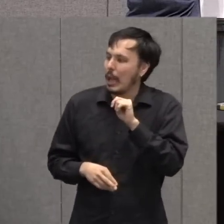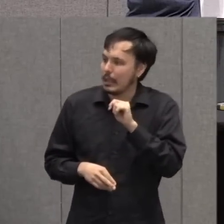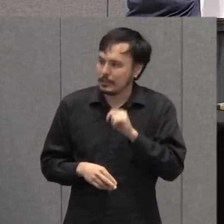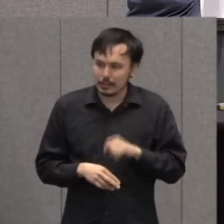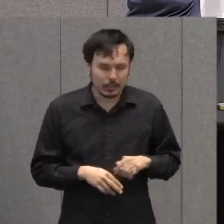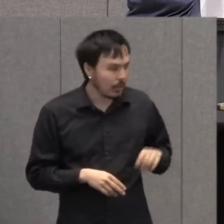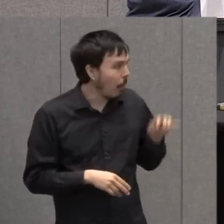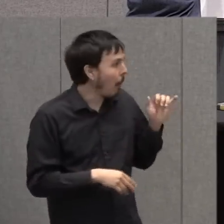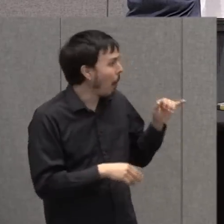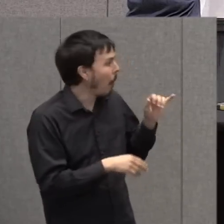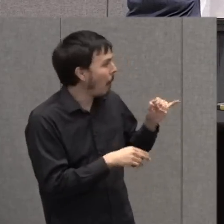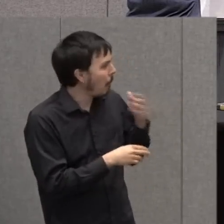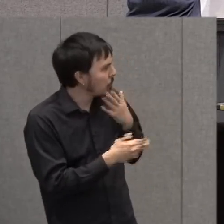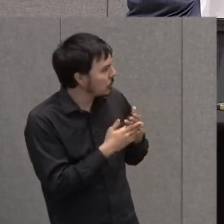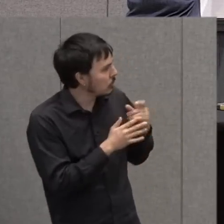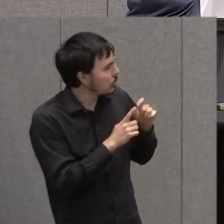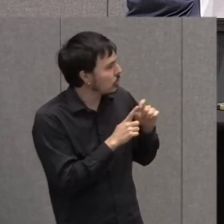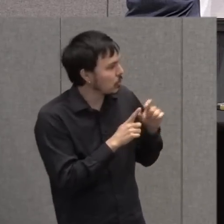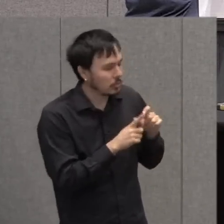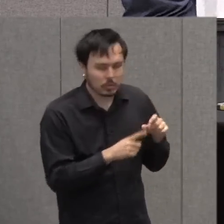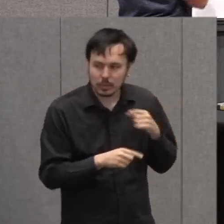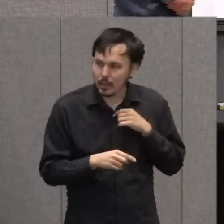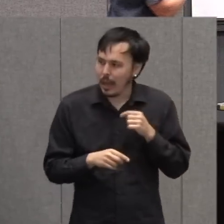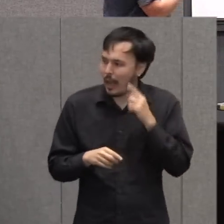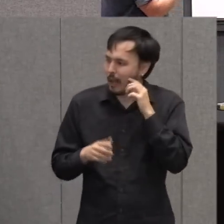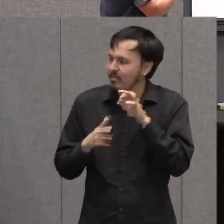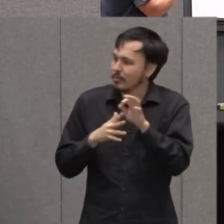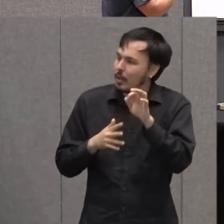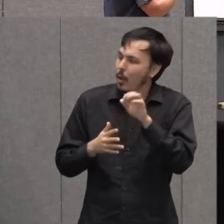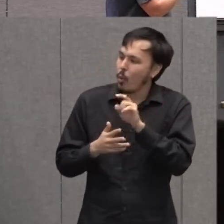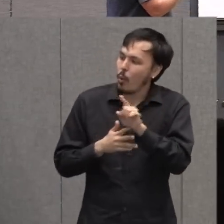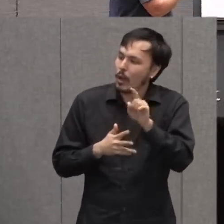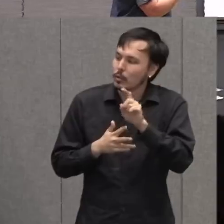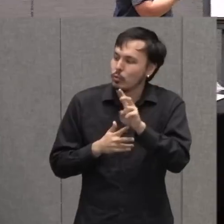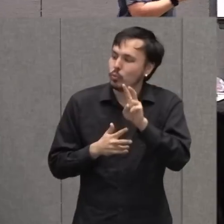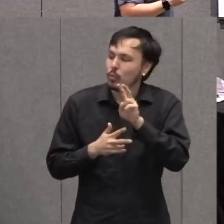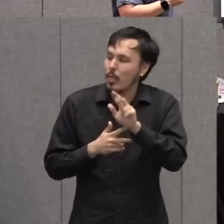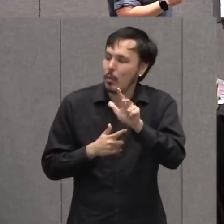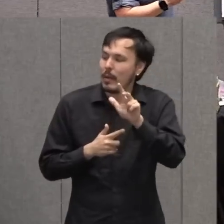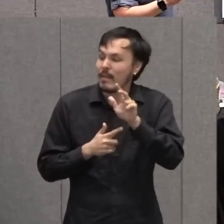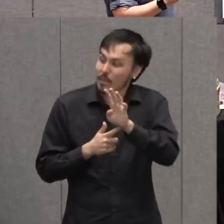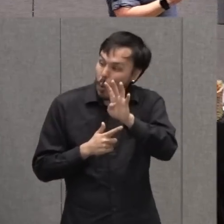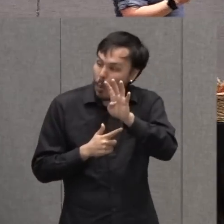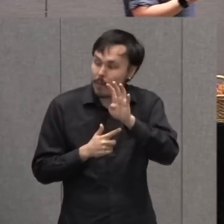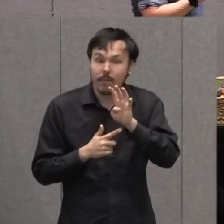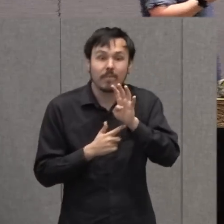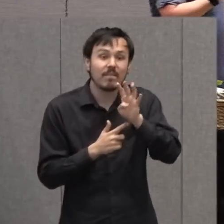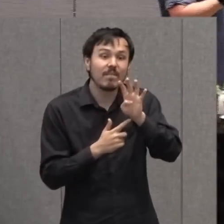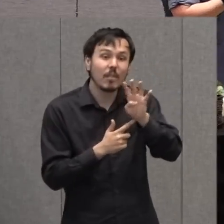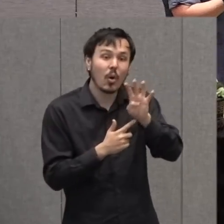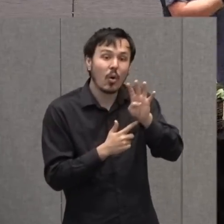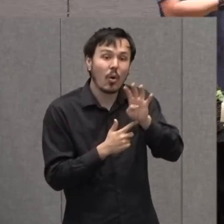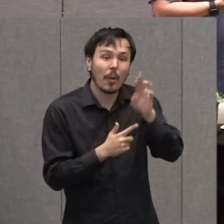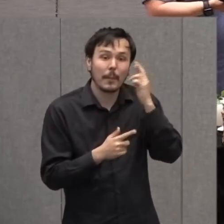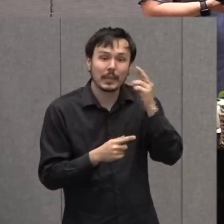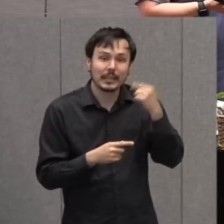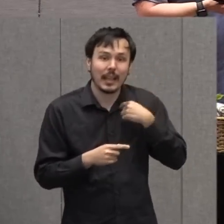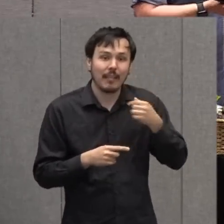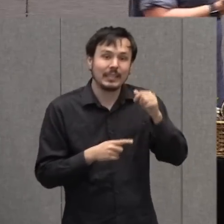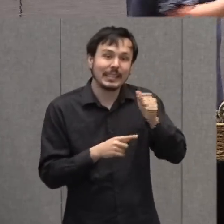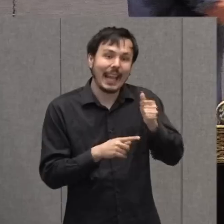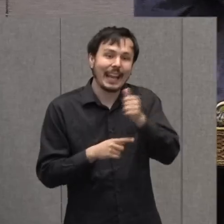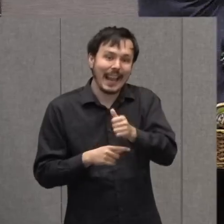2, 3, 4. So I have 4 hundreds because there is 10 tens in